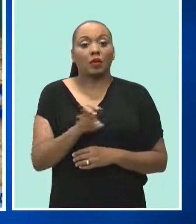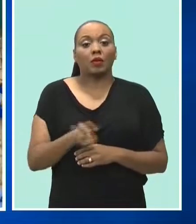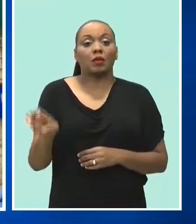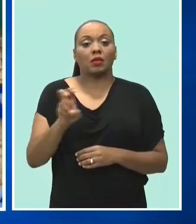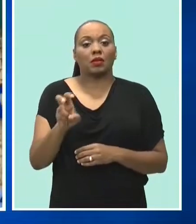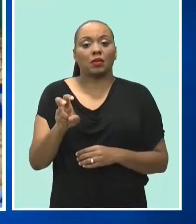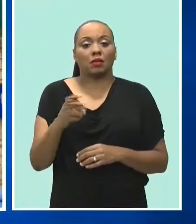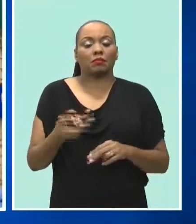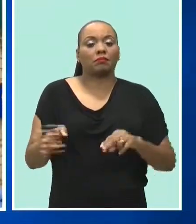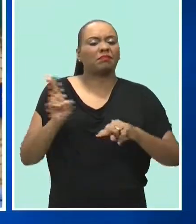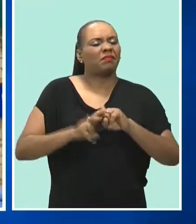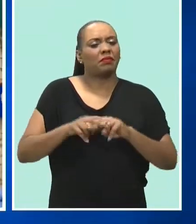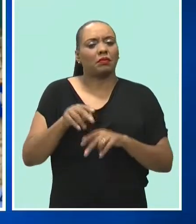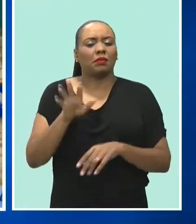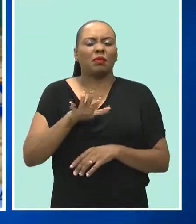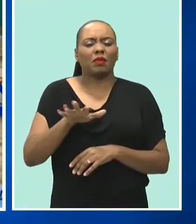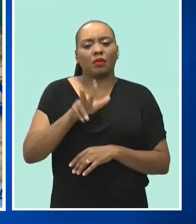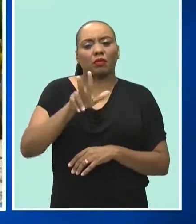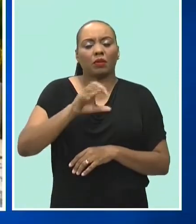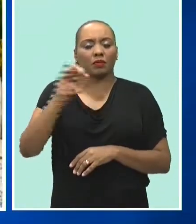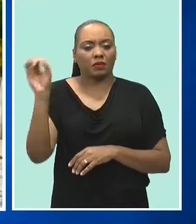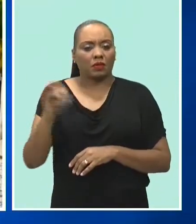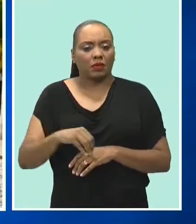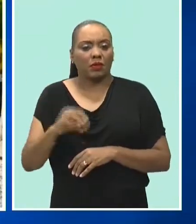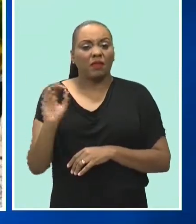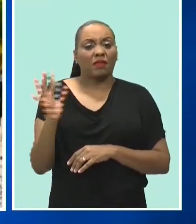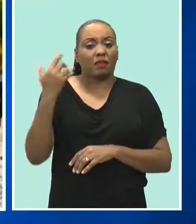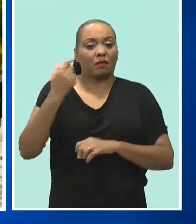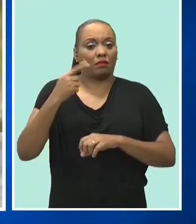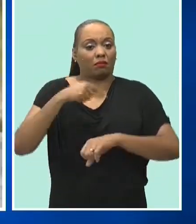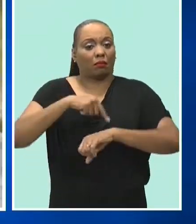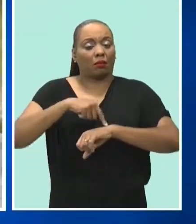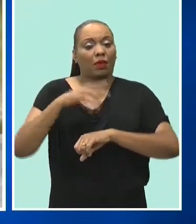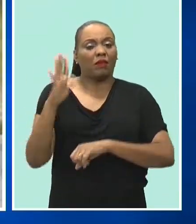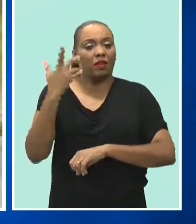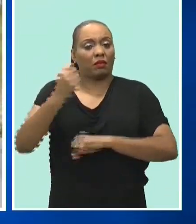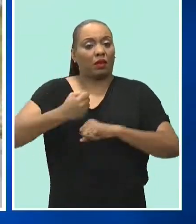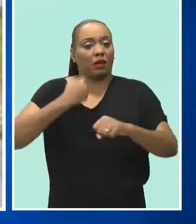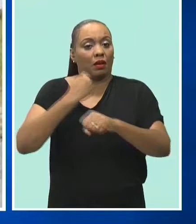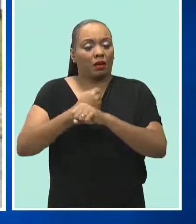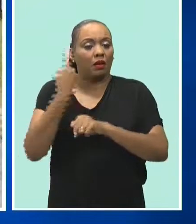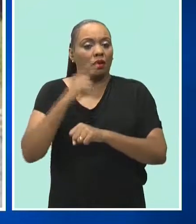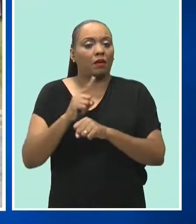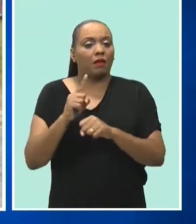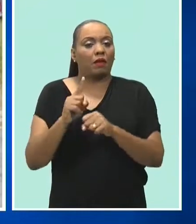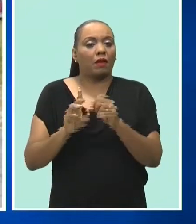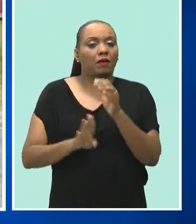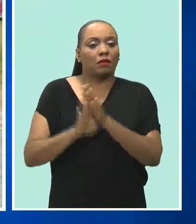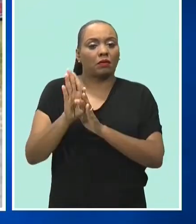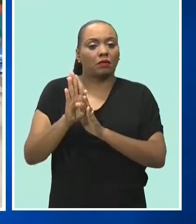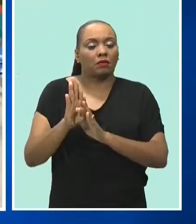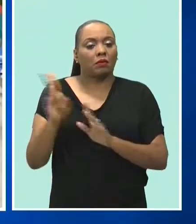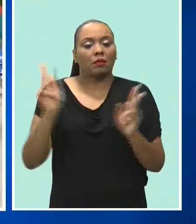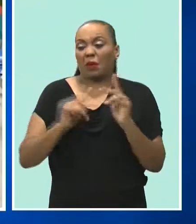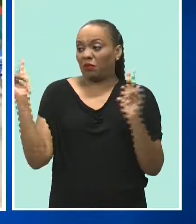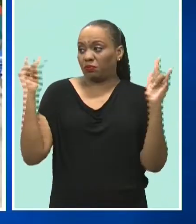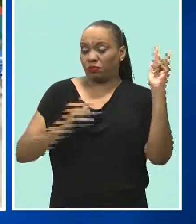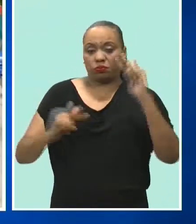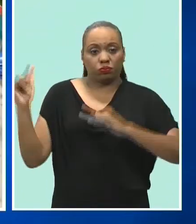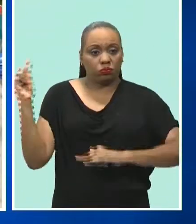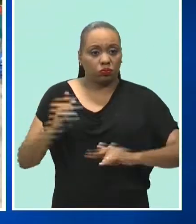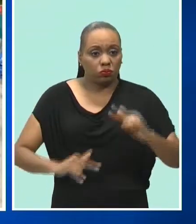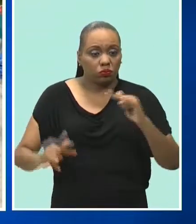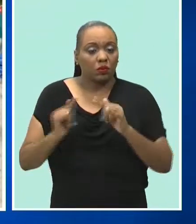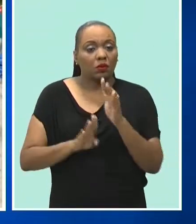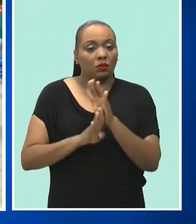by almost 3%, the fifth successive year of growth. Long-stay arrivals grew by 3.5%, a